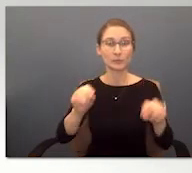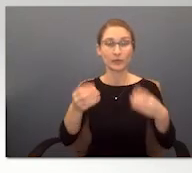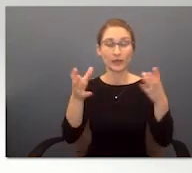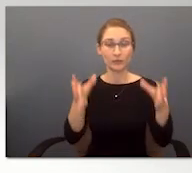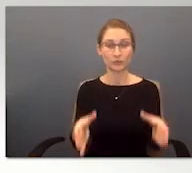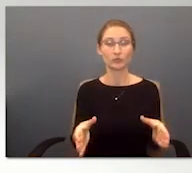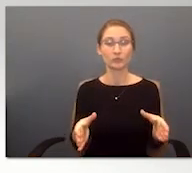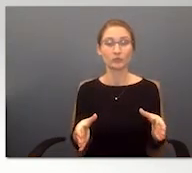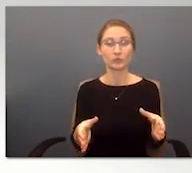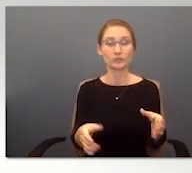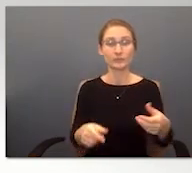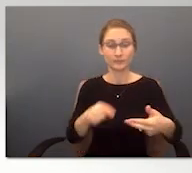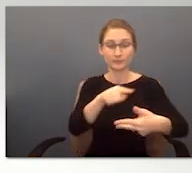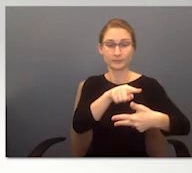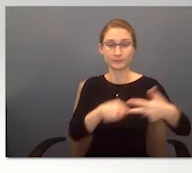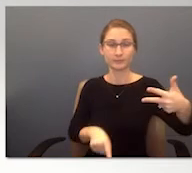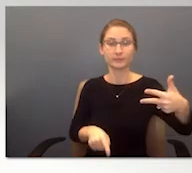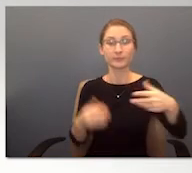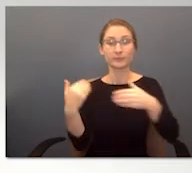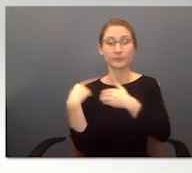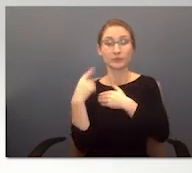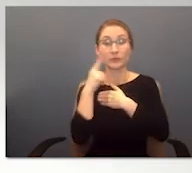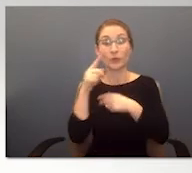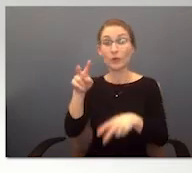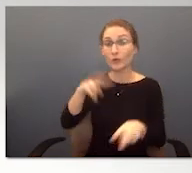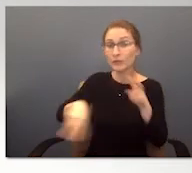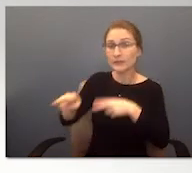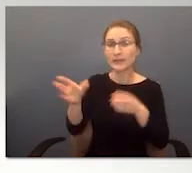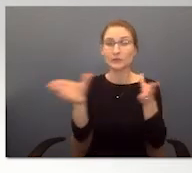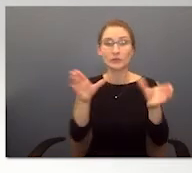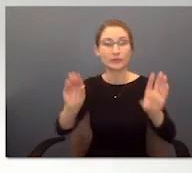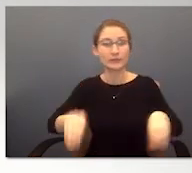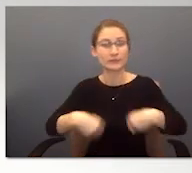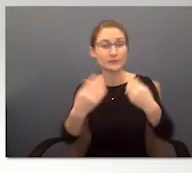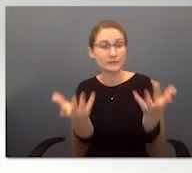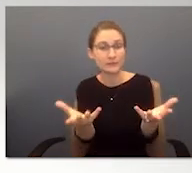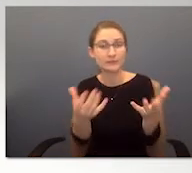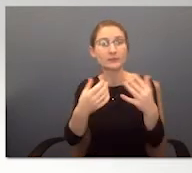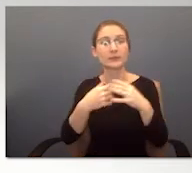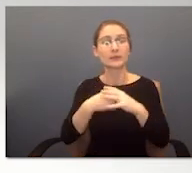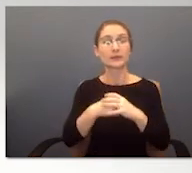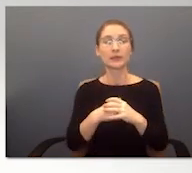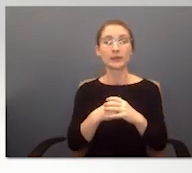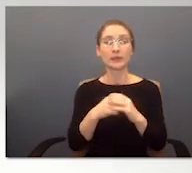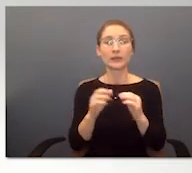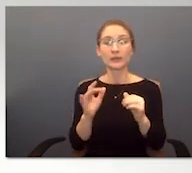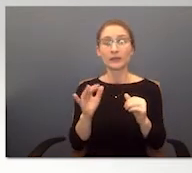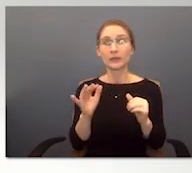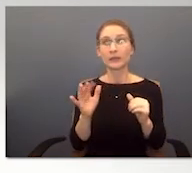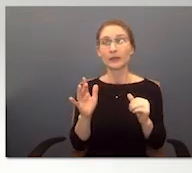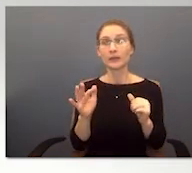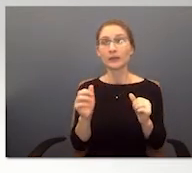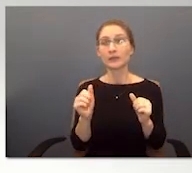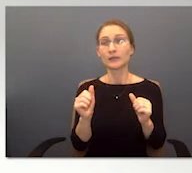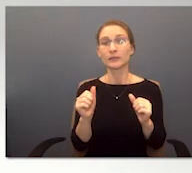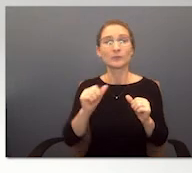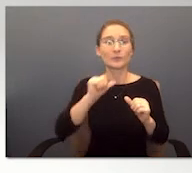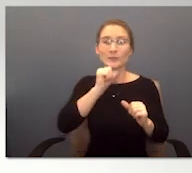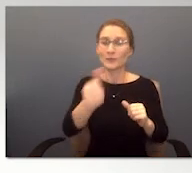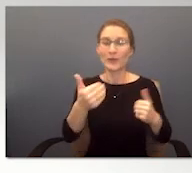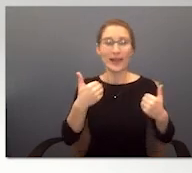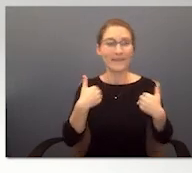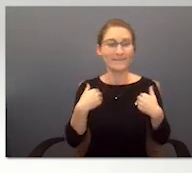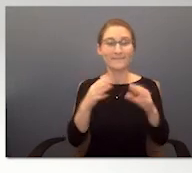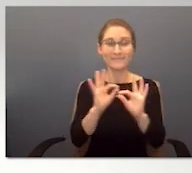are responsible for local program oversight and service delivery. We don't have the